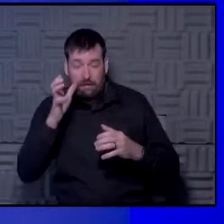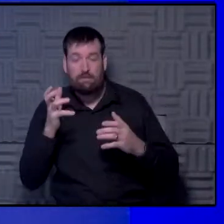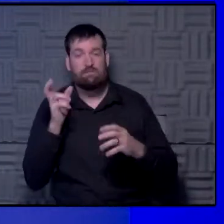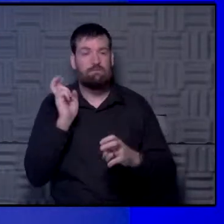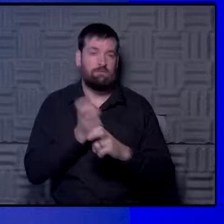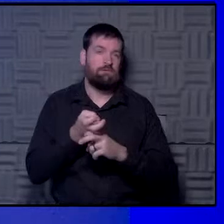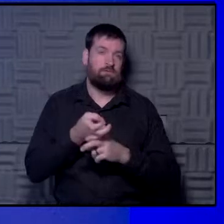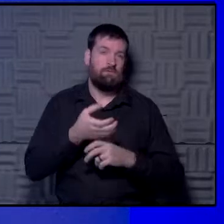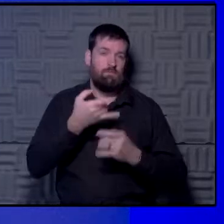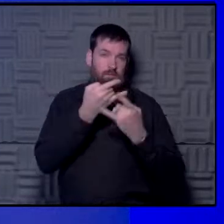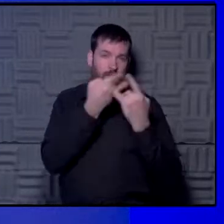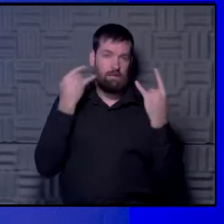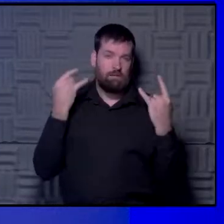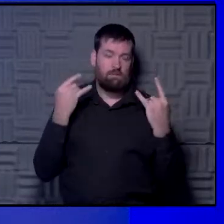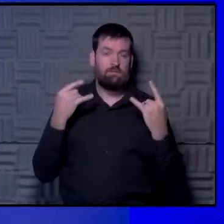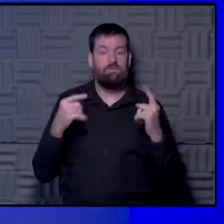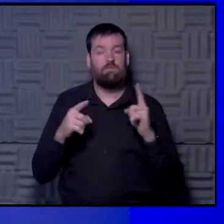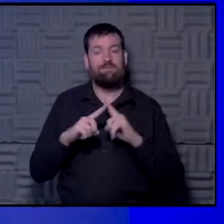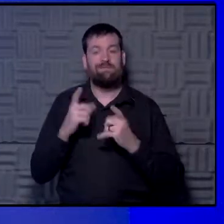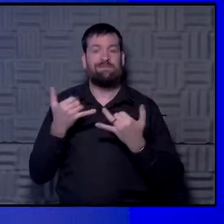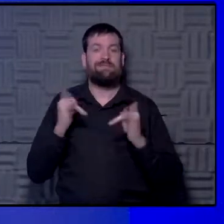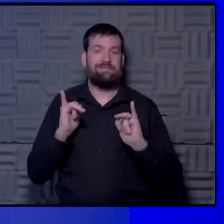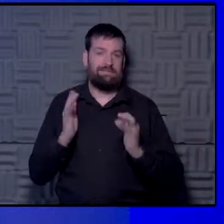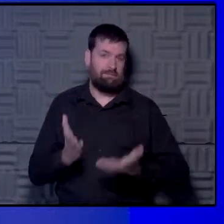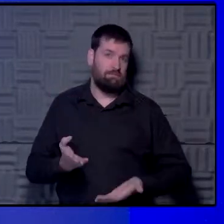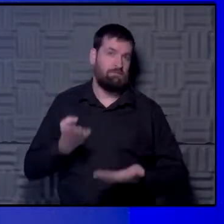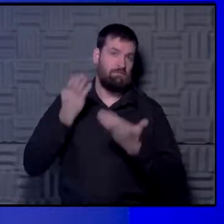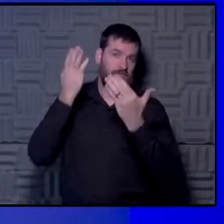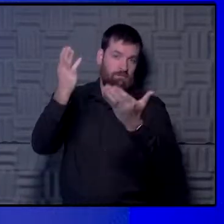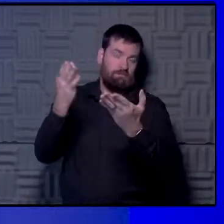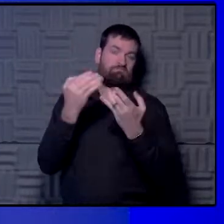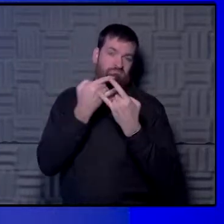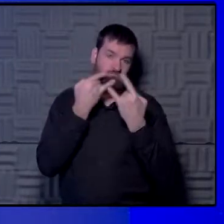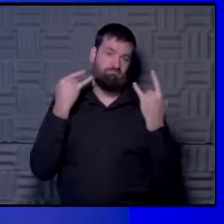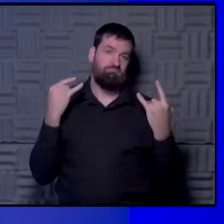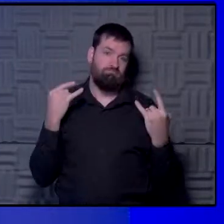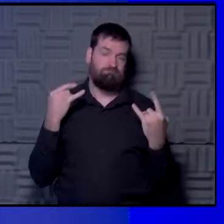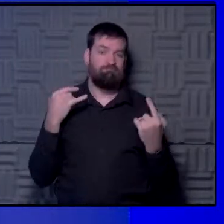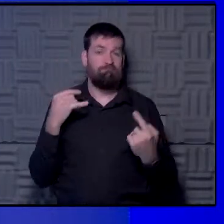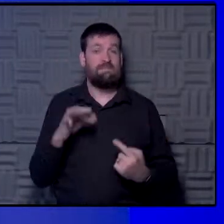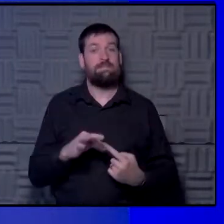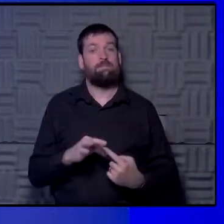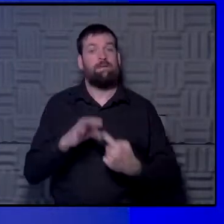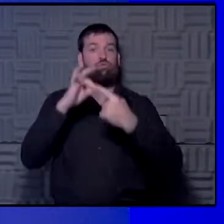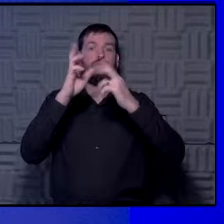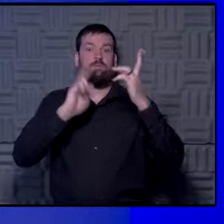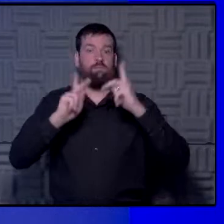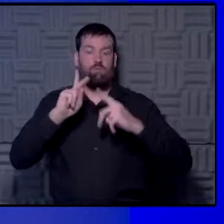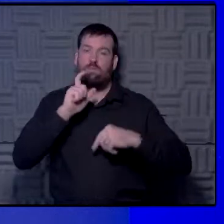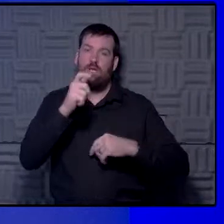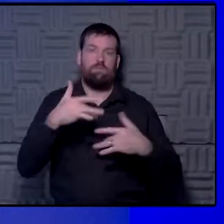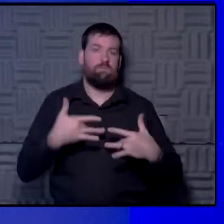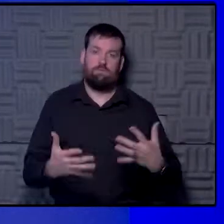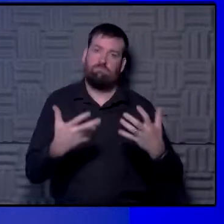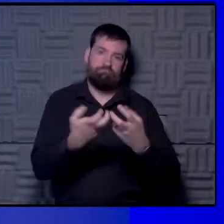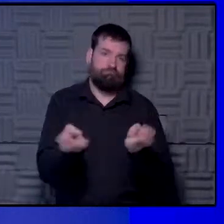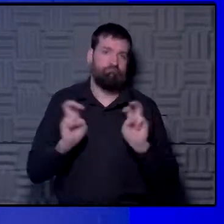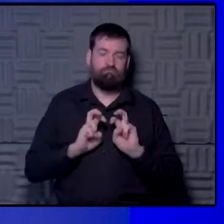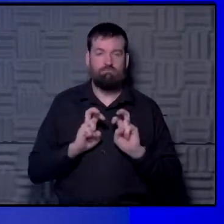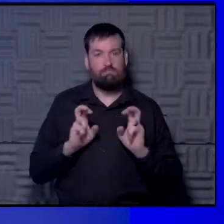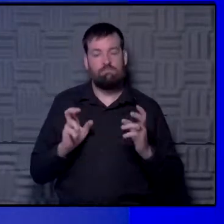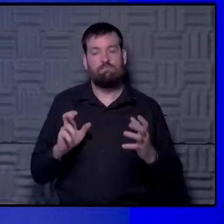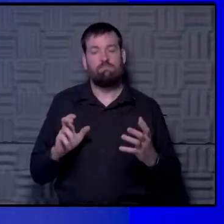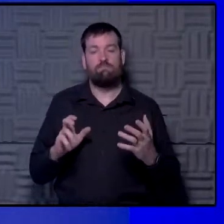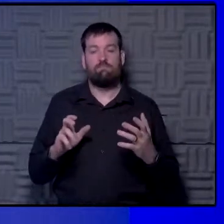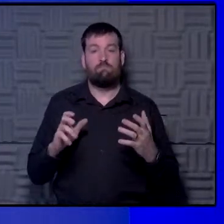otherwise, I think we still would advise now to wear the mask, especially when it's people not in your household. If you can't